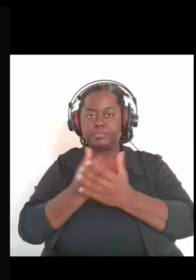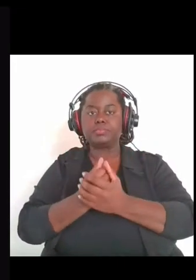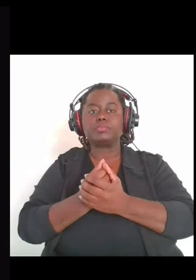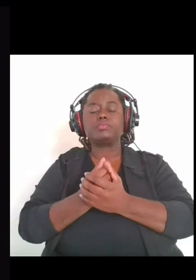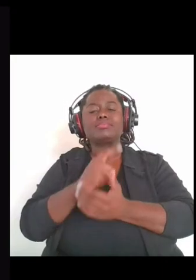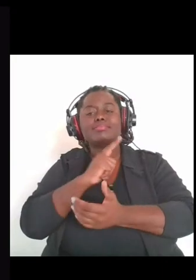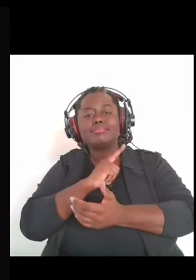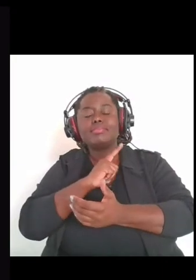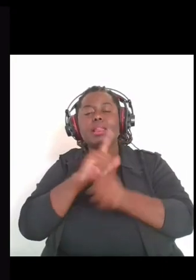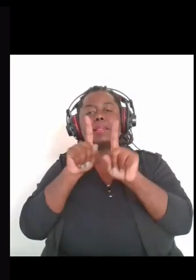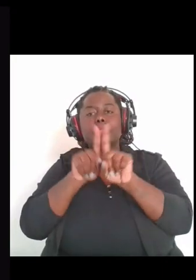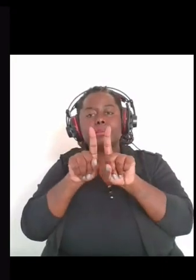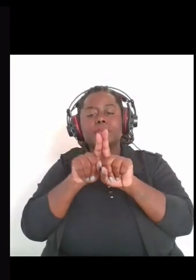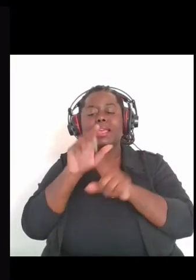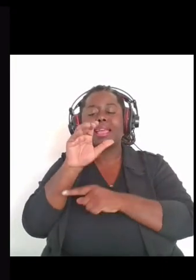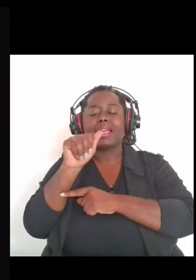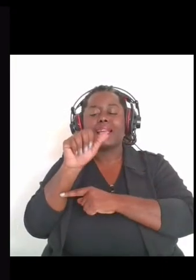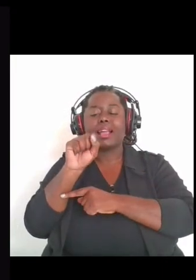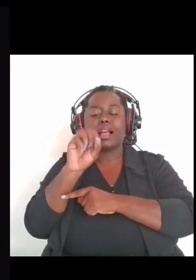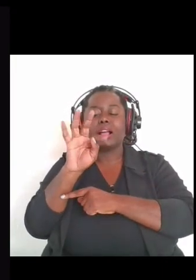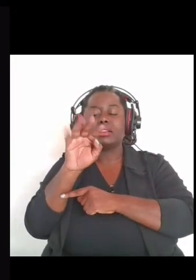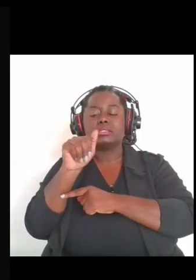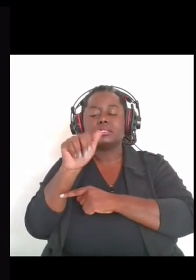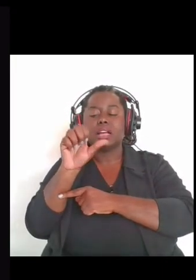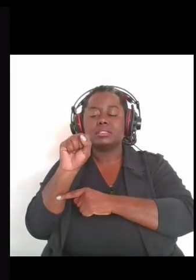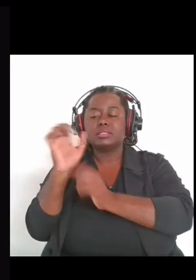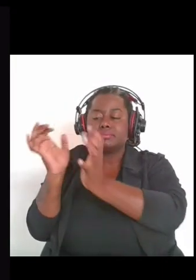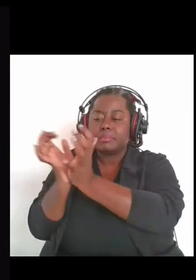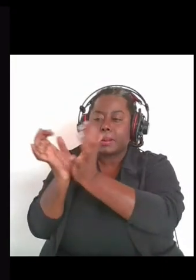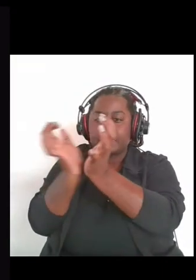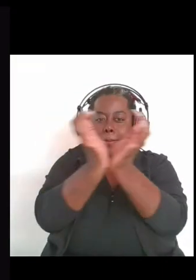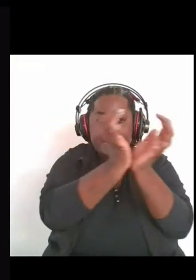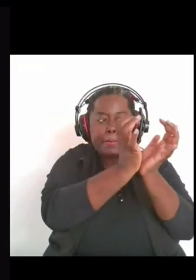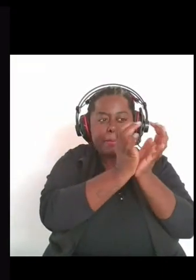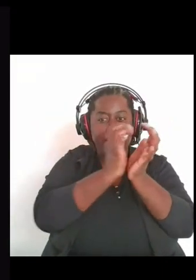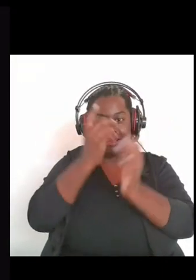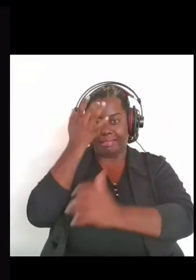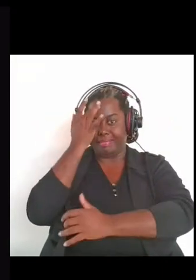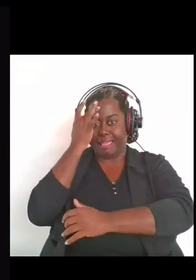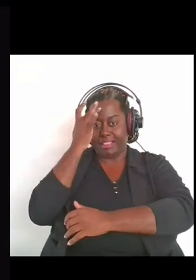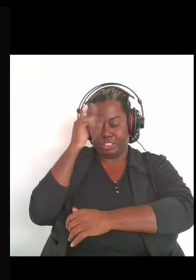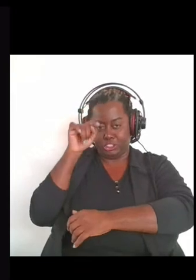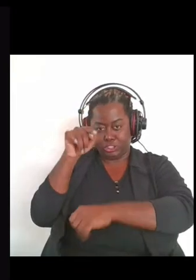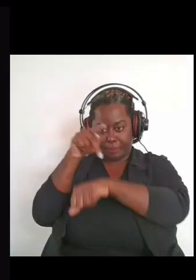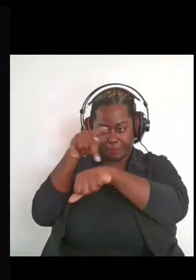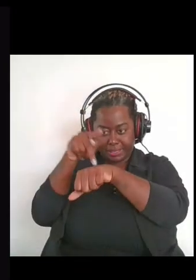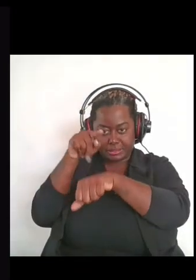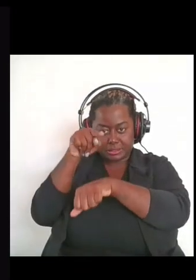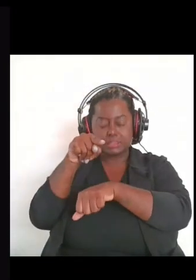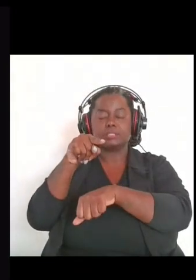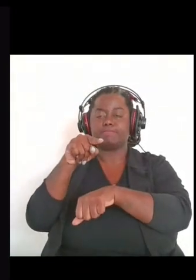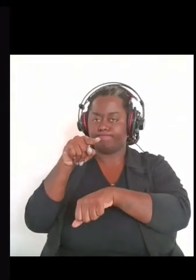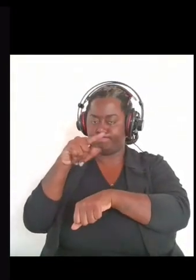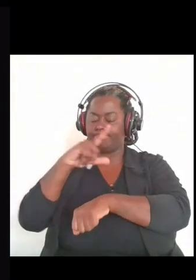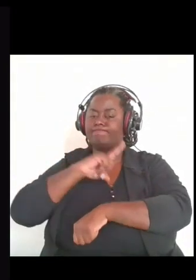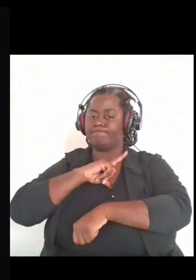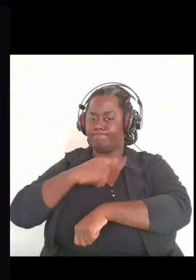still prevalent and you know there are lots of deaths that happen because of caste uh